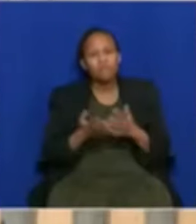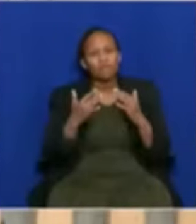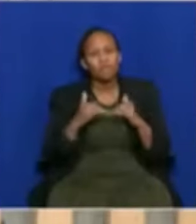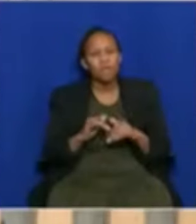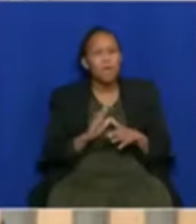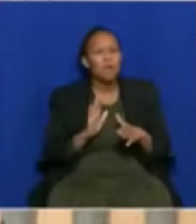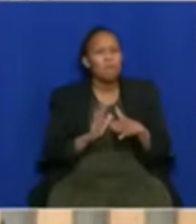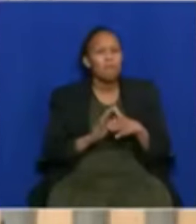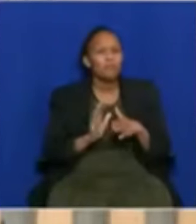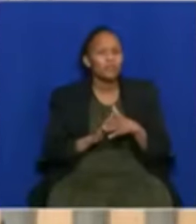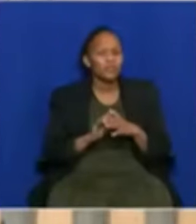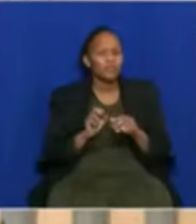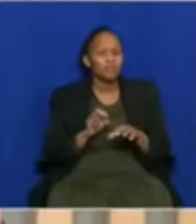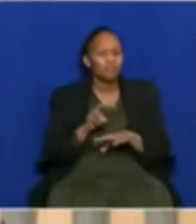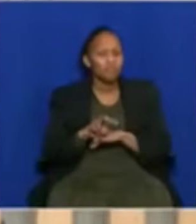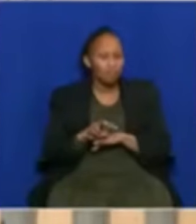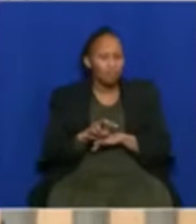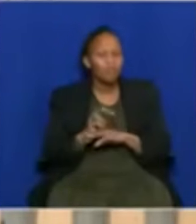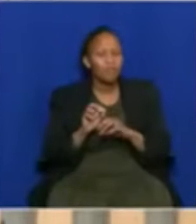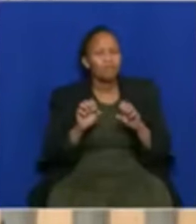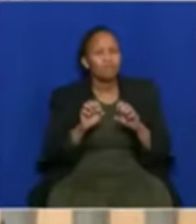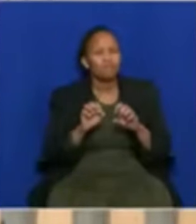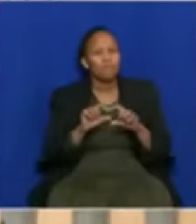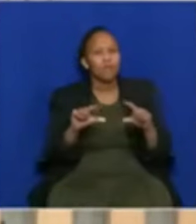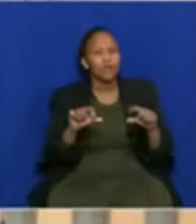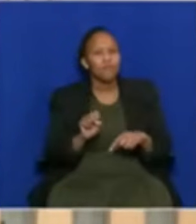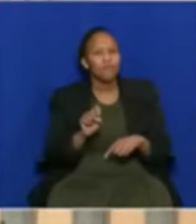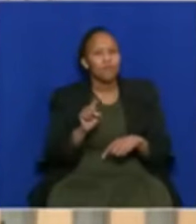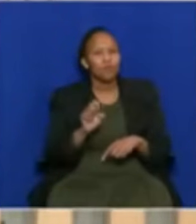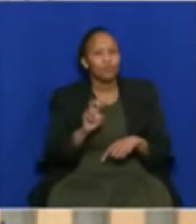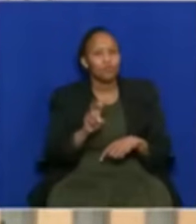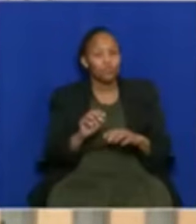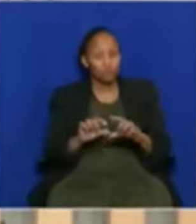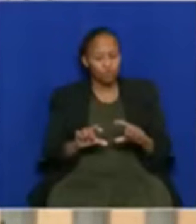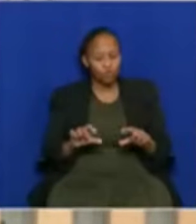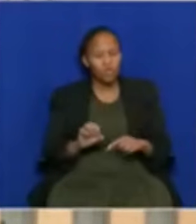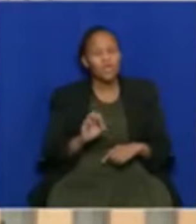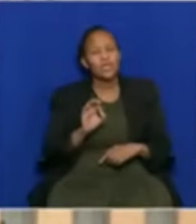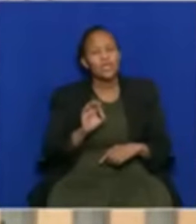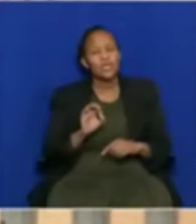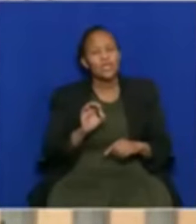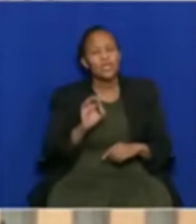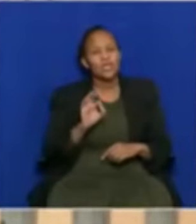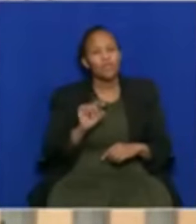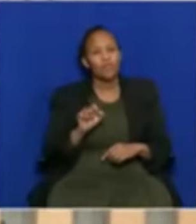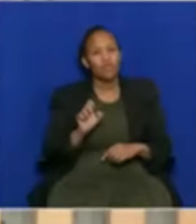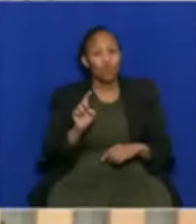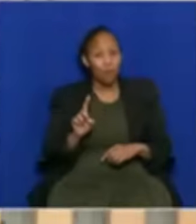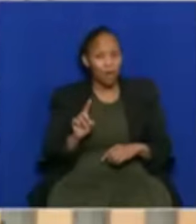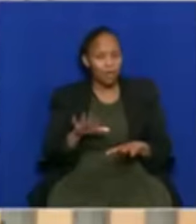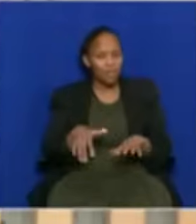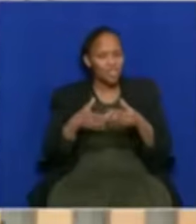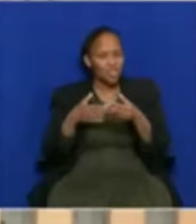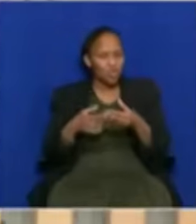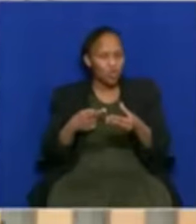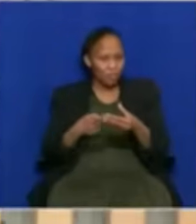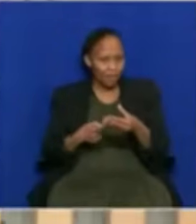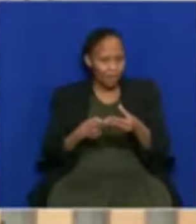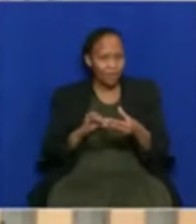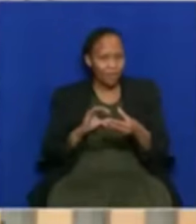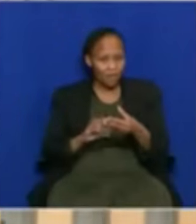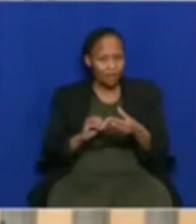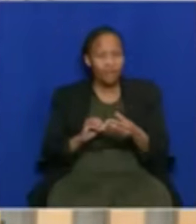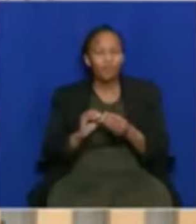2, and then from paragraph 3.1, this document addresses the respective dockets.